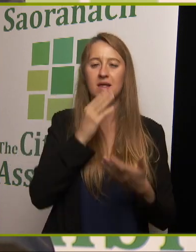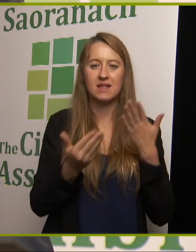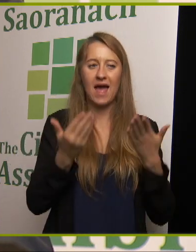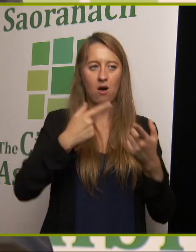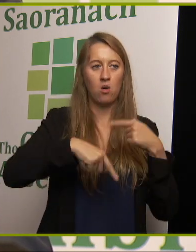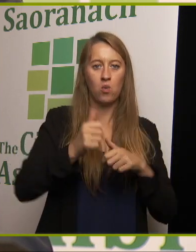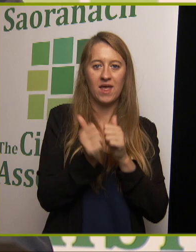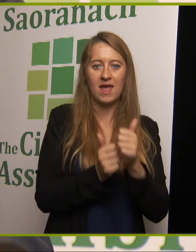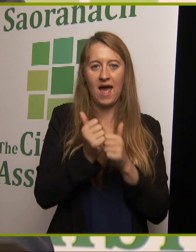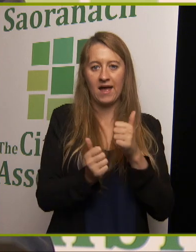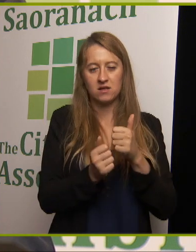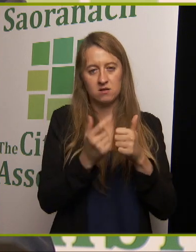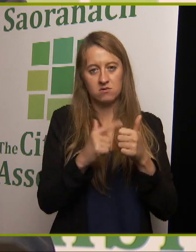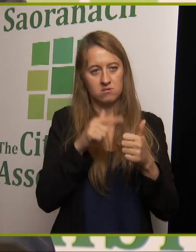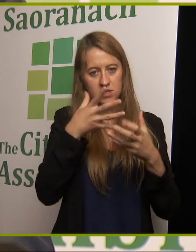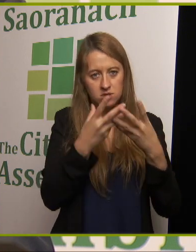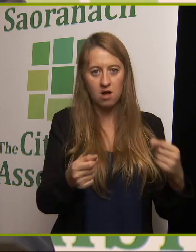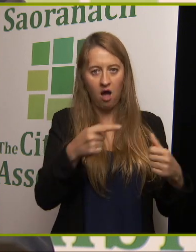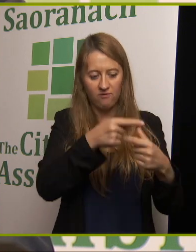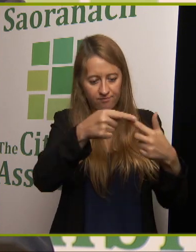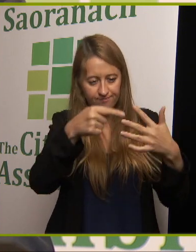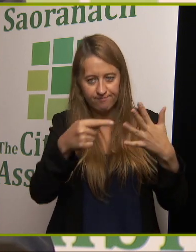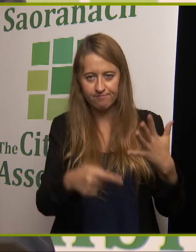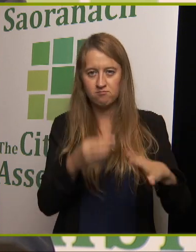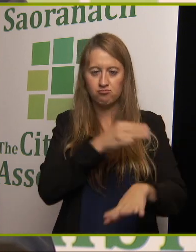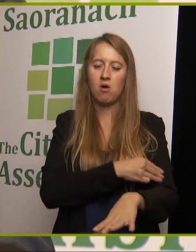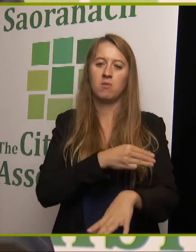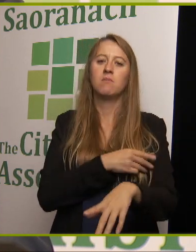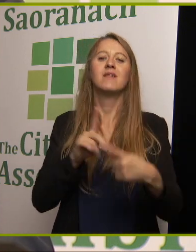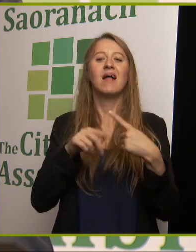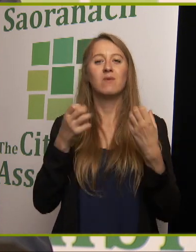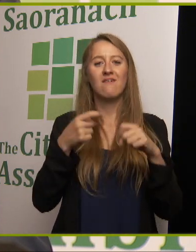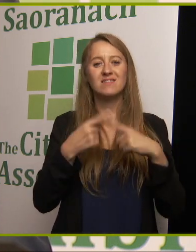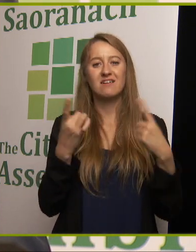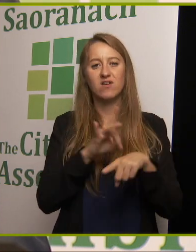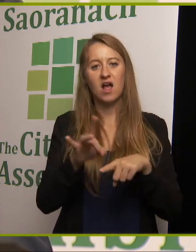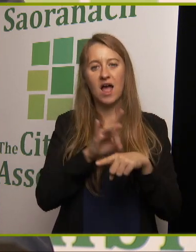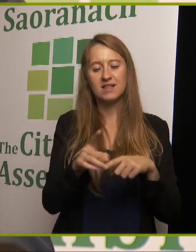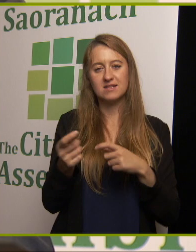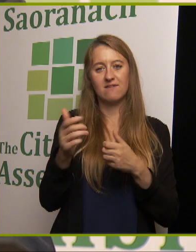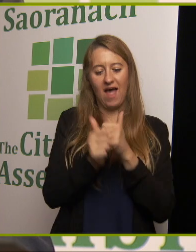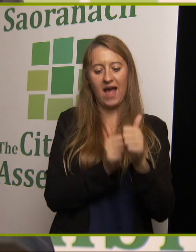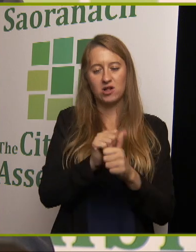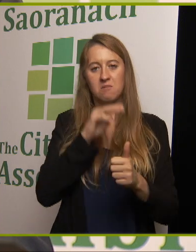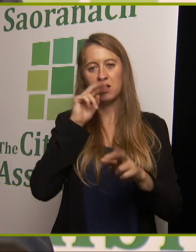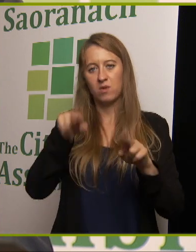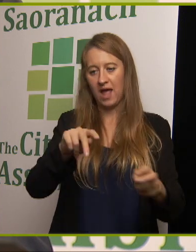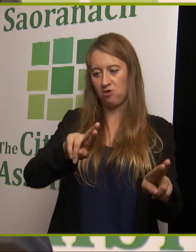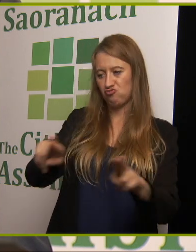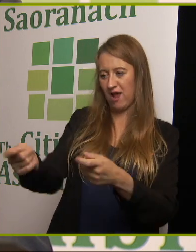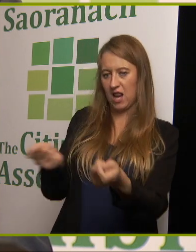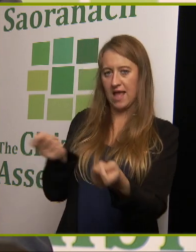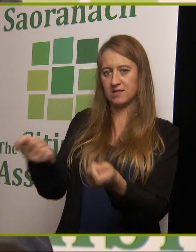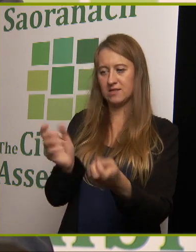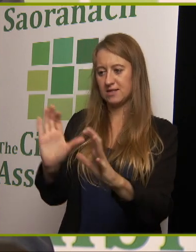different types of actions we can take. So we can regulate a sector, or we can create pollution